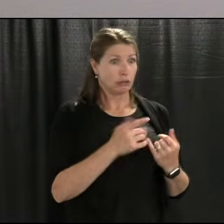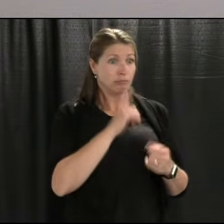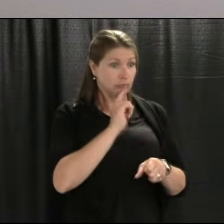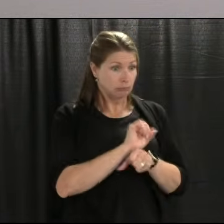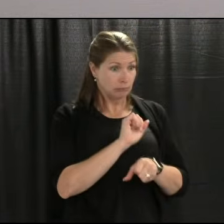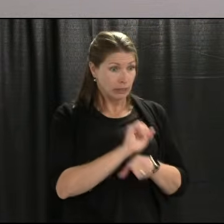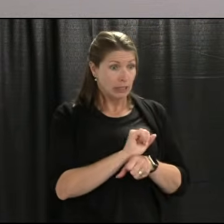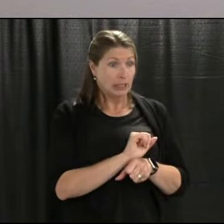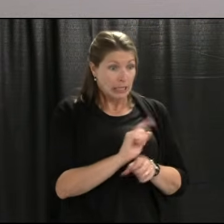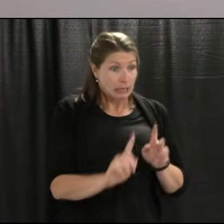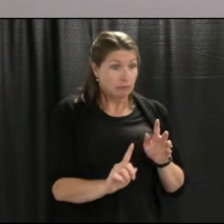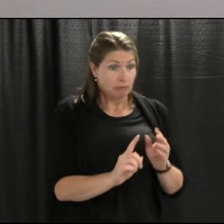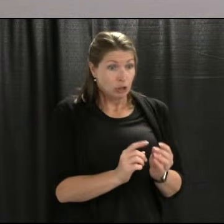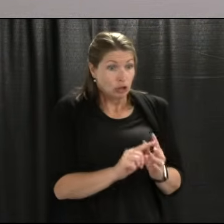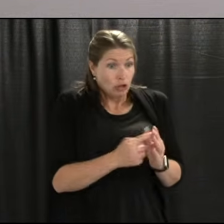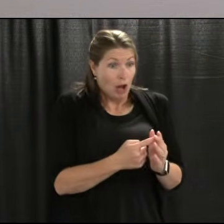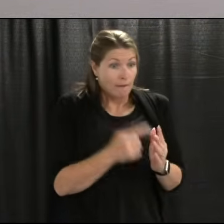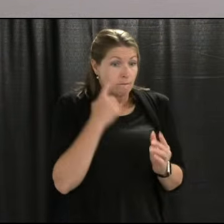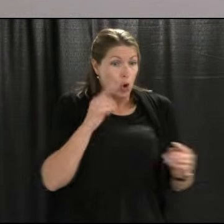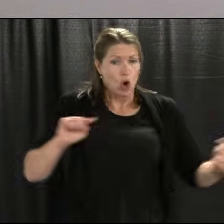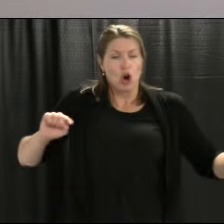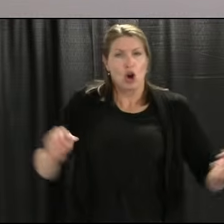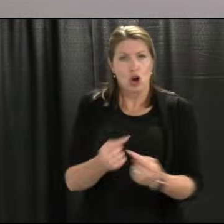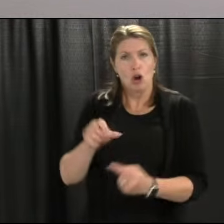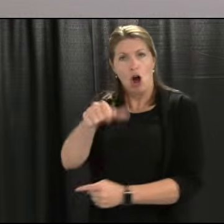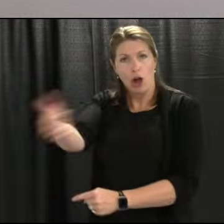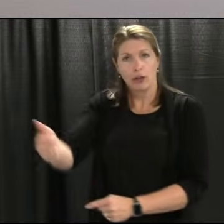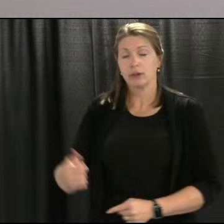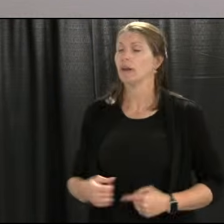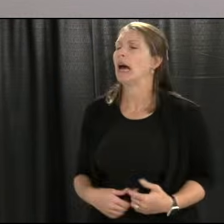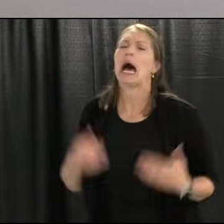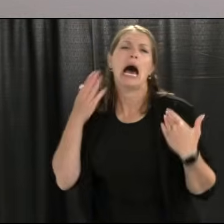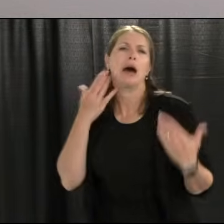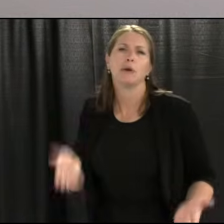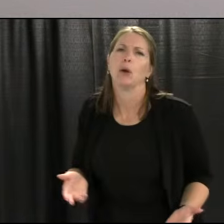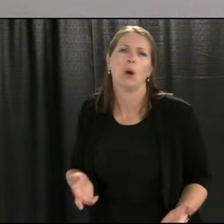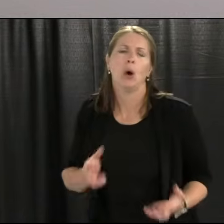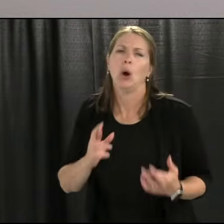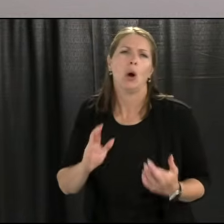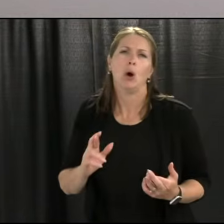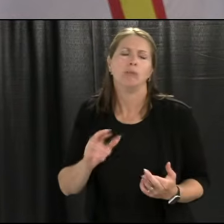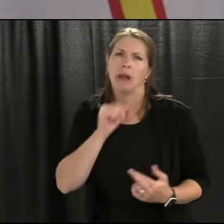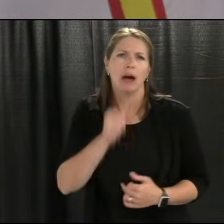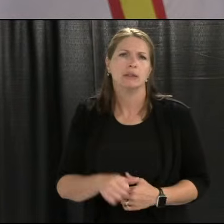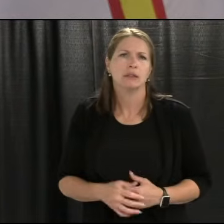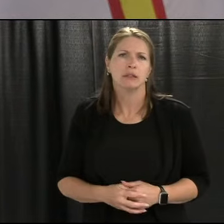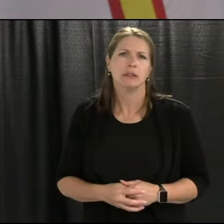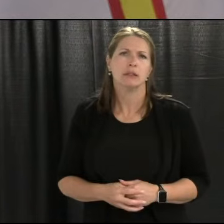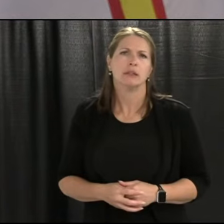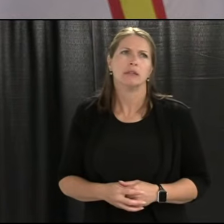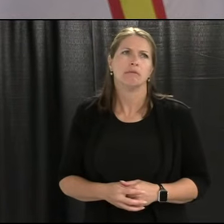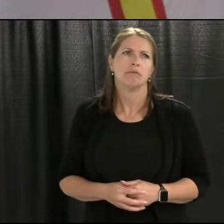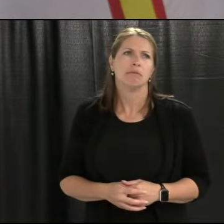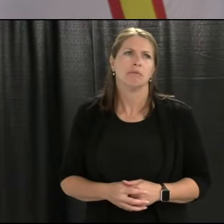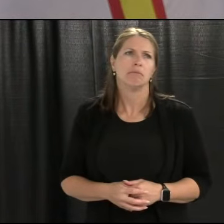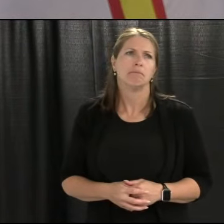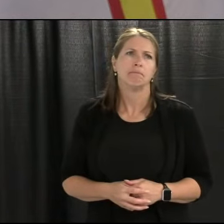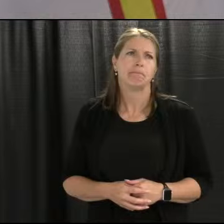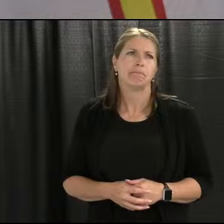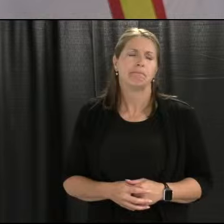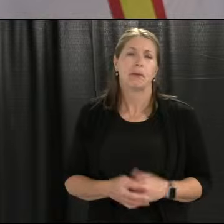of that information, but I really hope Newfoundlanders and Labradorians aren't doing that.